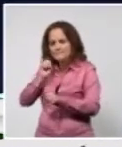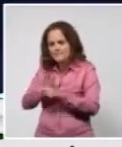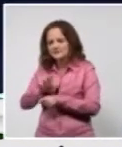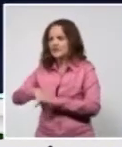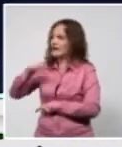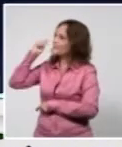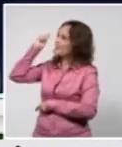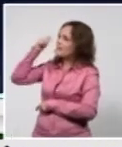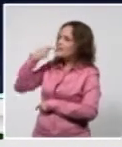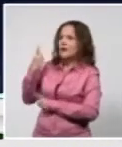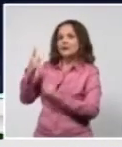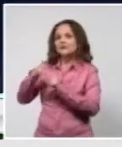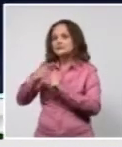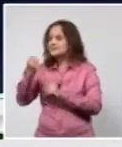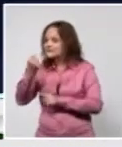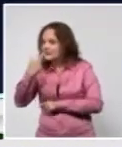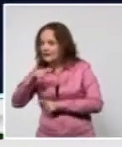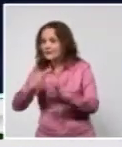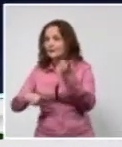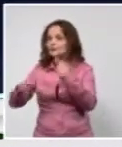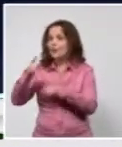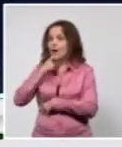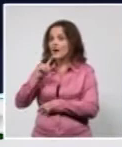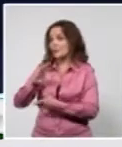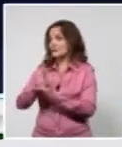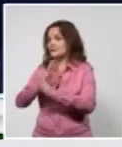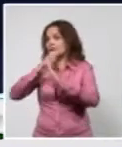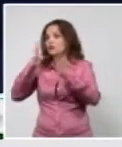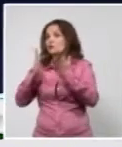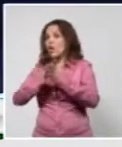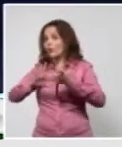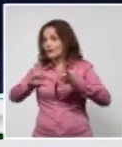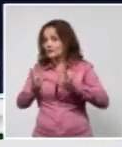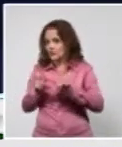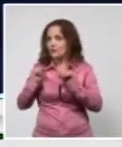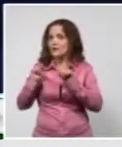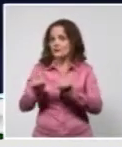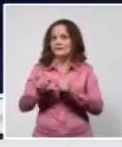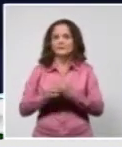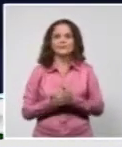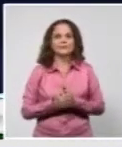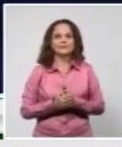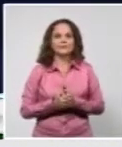Cuba up to date that did not present any symptoms while being tested.